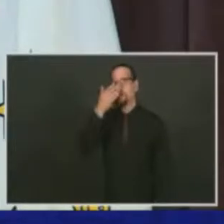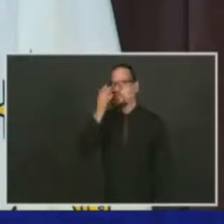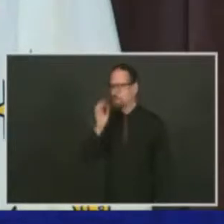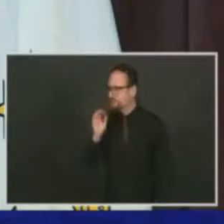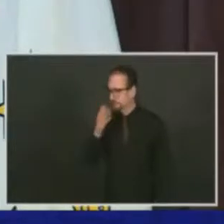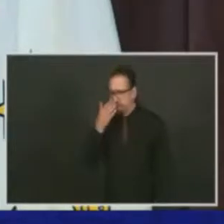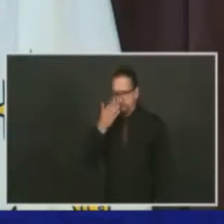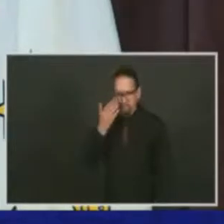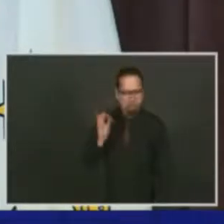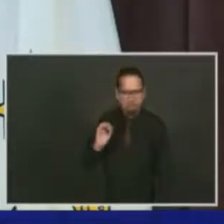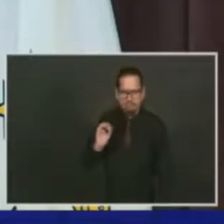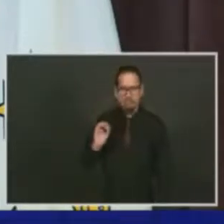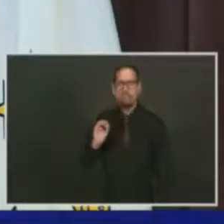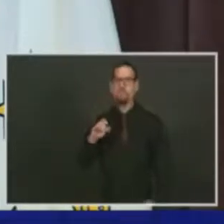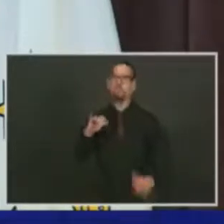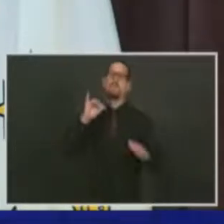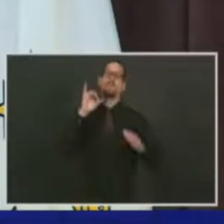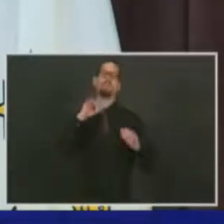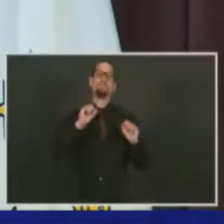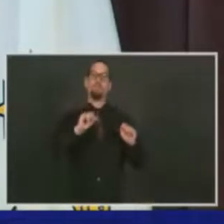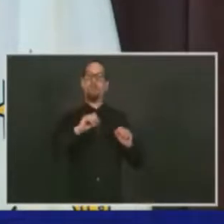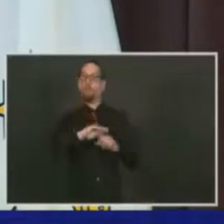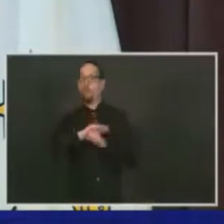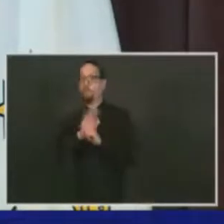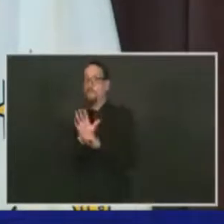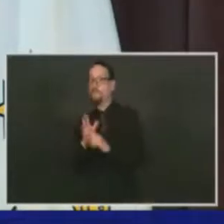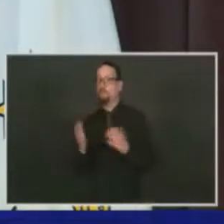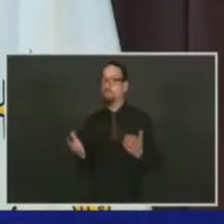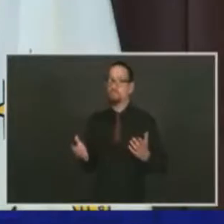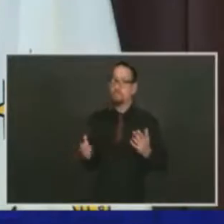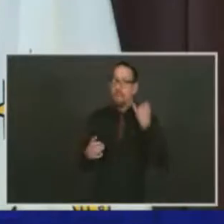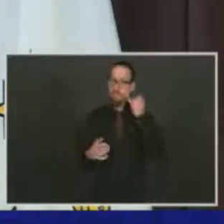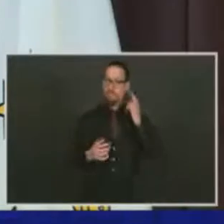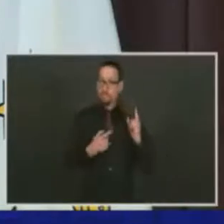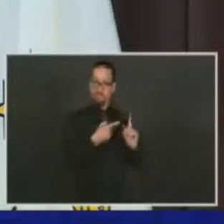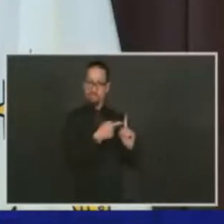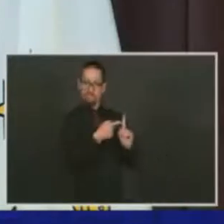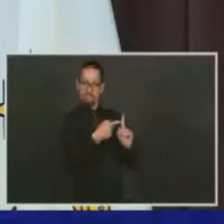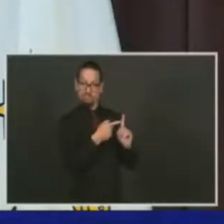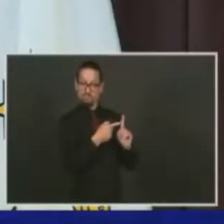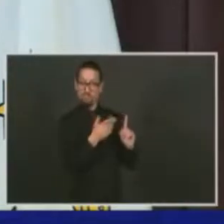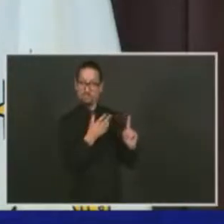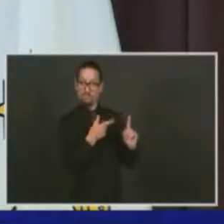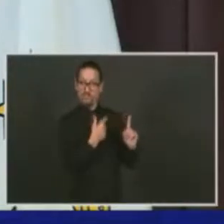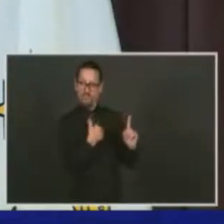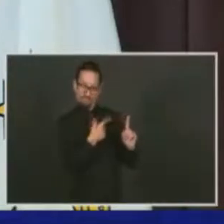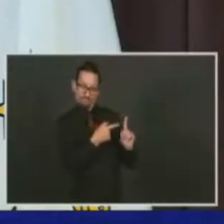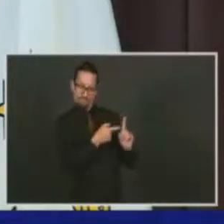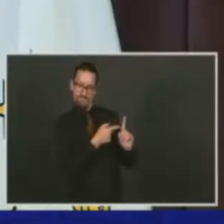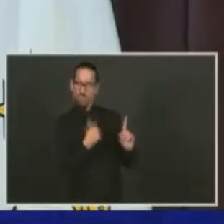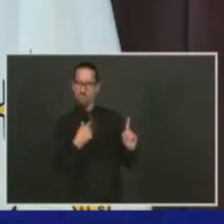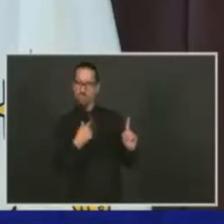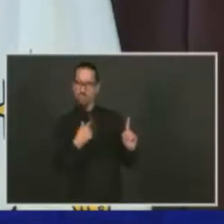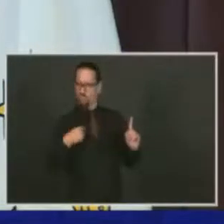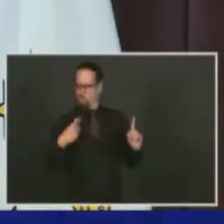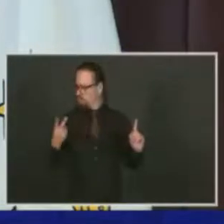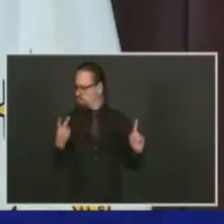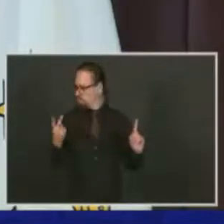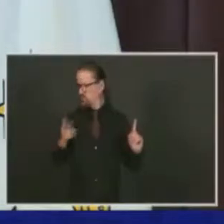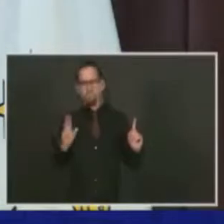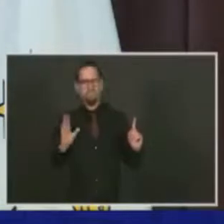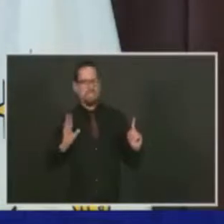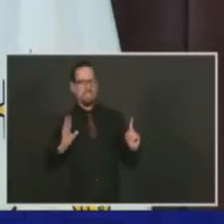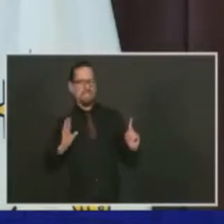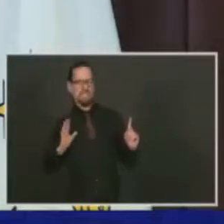in particular that if one individual in the household has a new cough, difficulty breathing, or loss of smell or